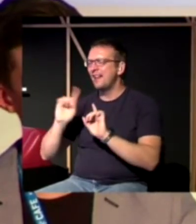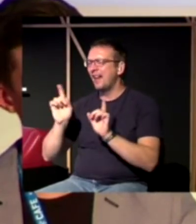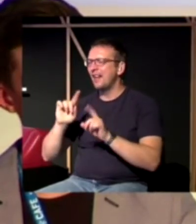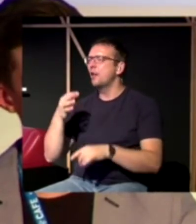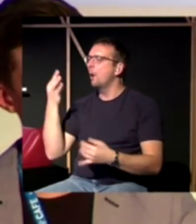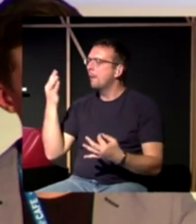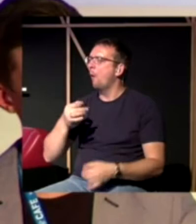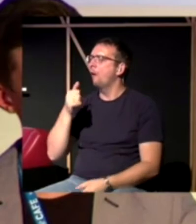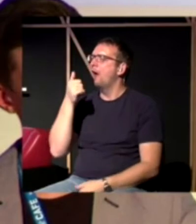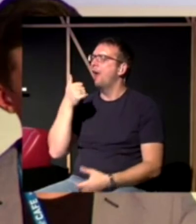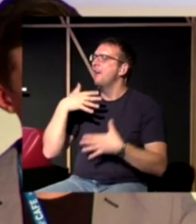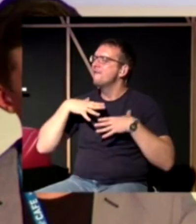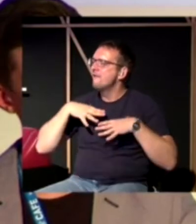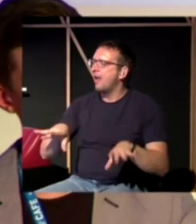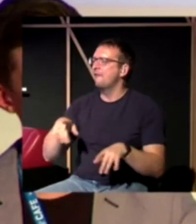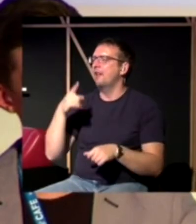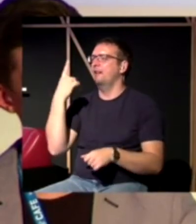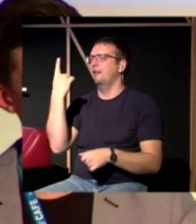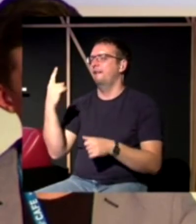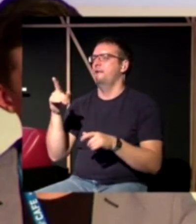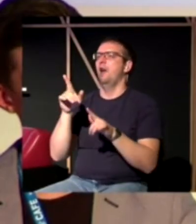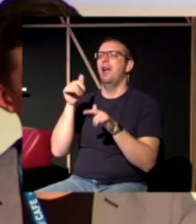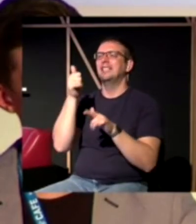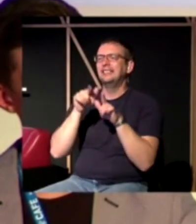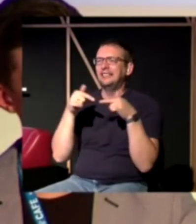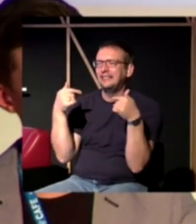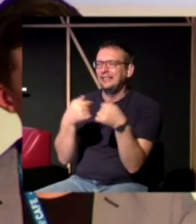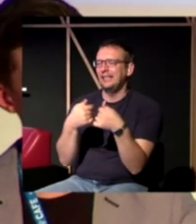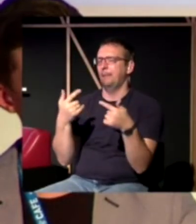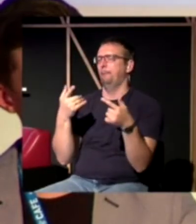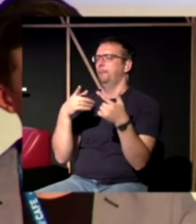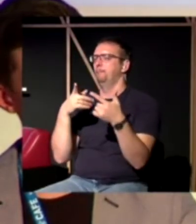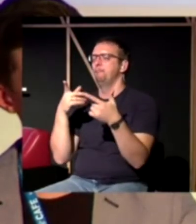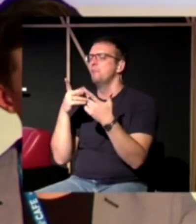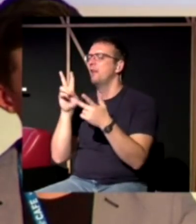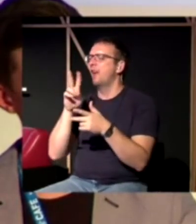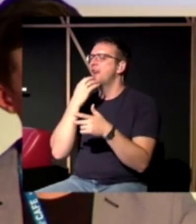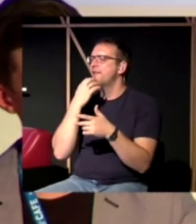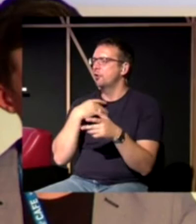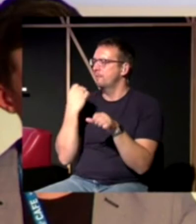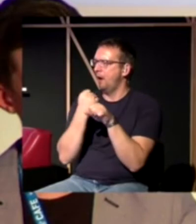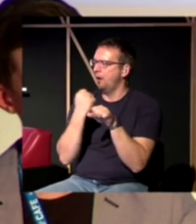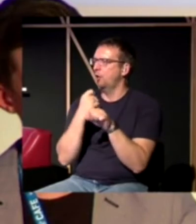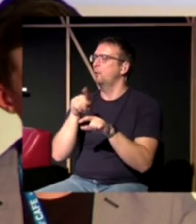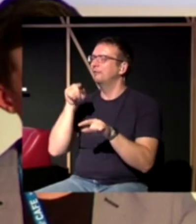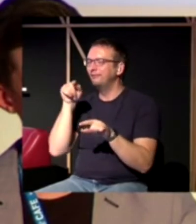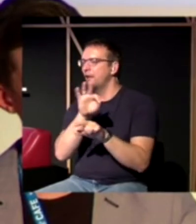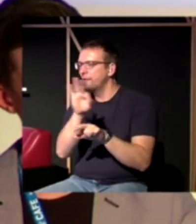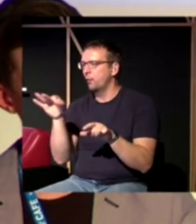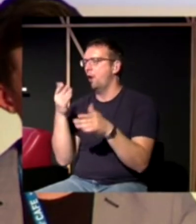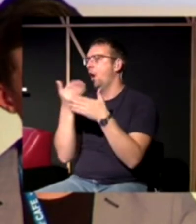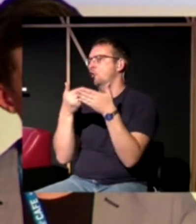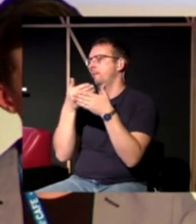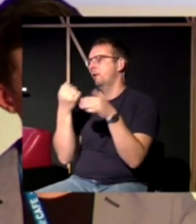like a steward or such like somebody that wants to hand out programs. If you want to volunteer your time, you will. But it doesn't mean just because you're a